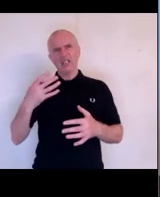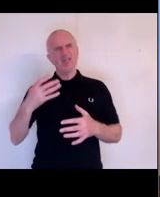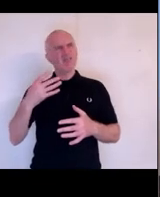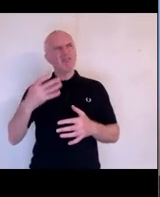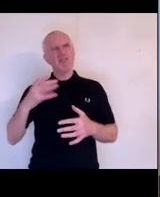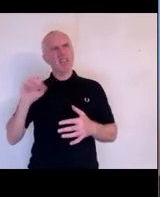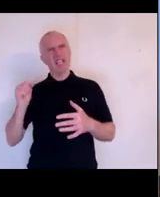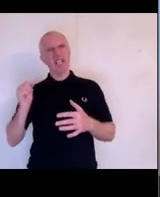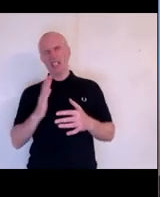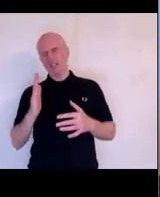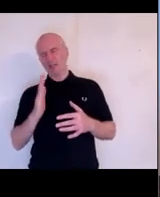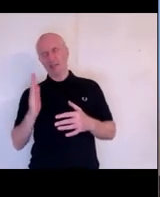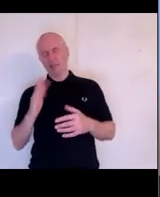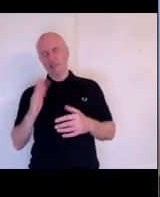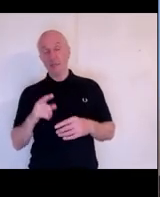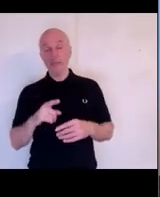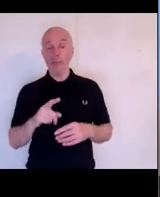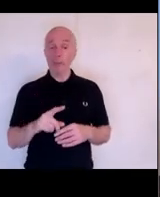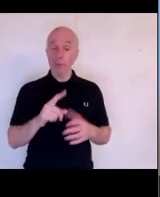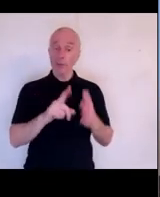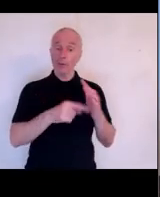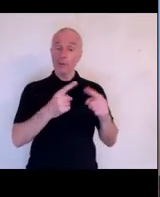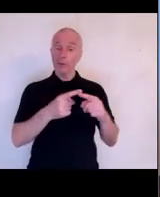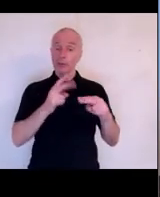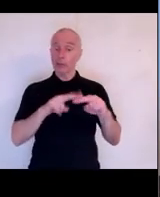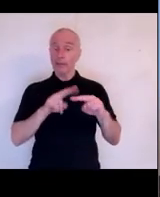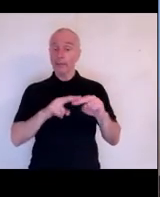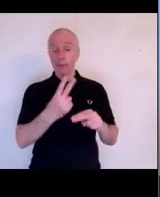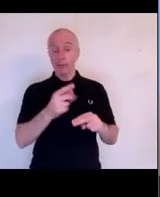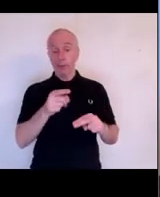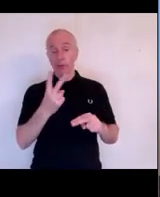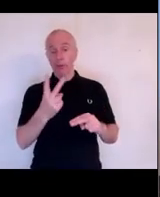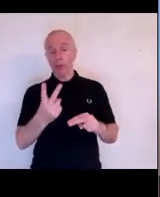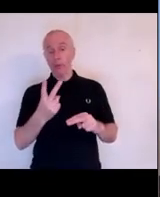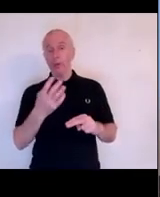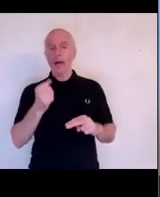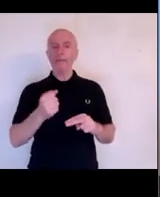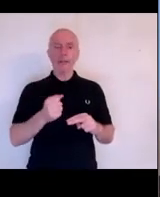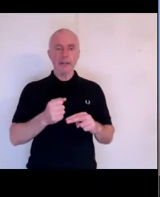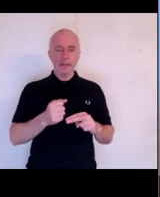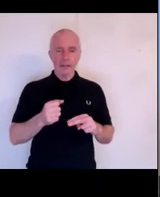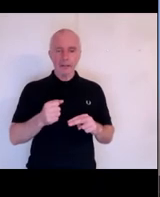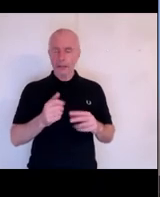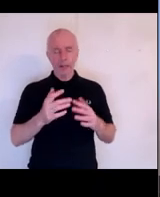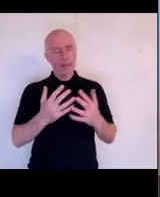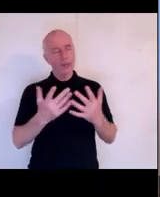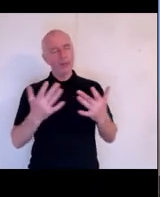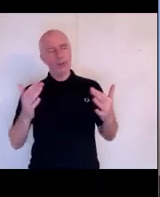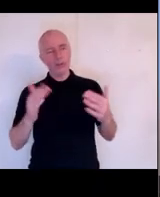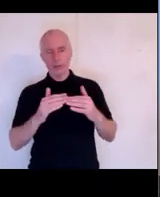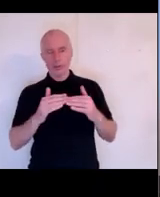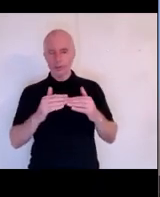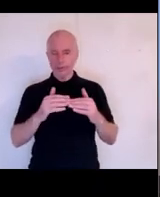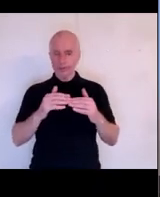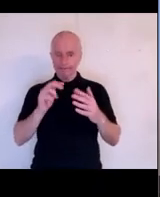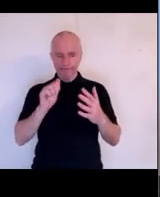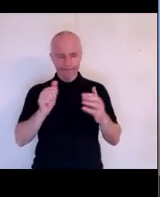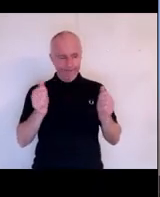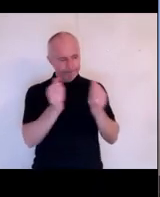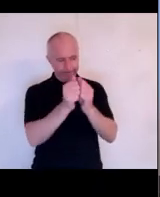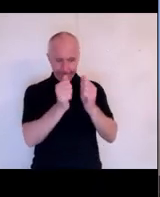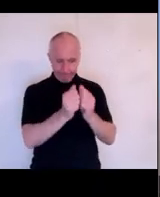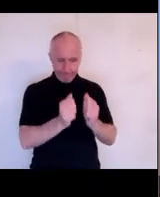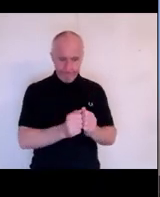But one of the great things about GEF 2.2 is it's got lots and lots of validation data against it. So when we use GEF 2.2 to model those